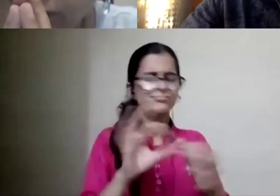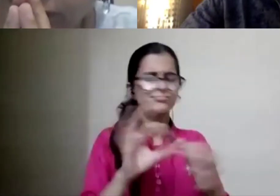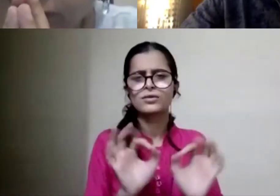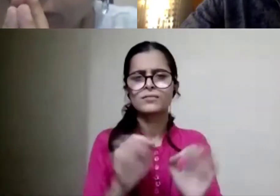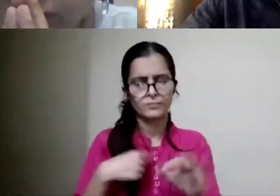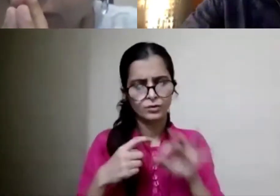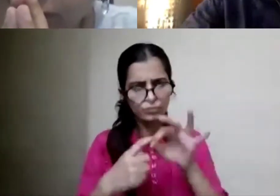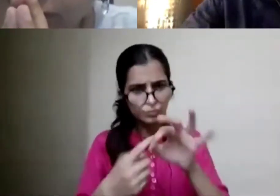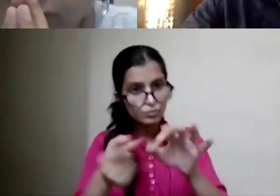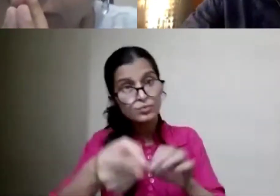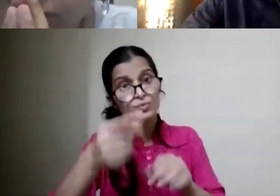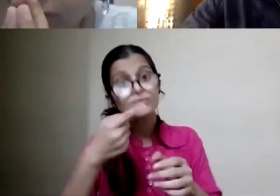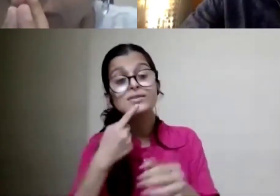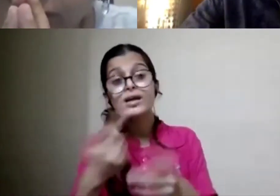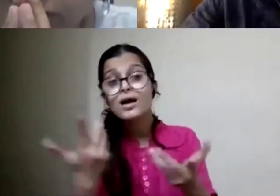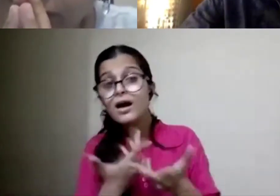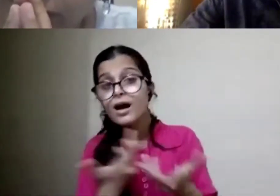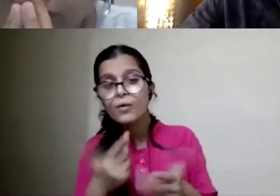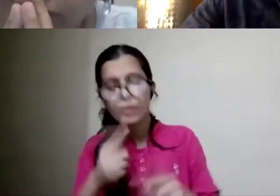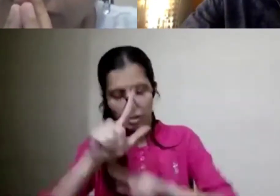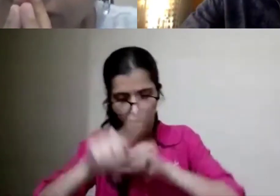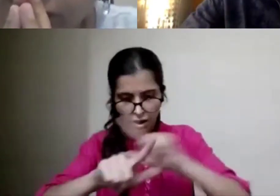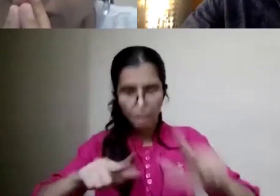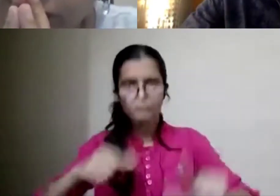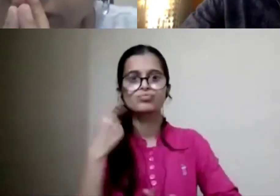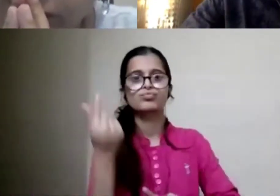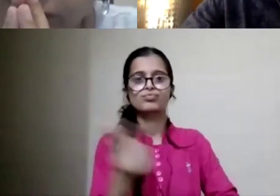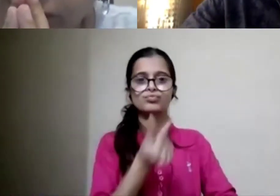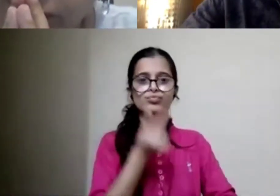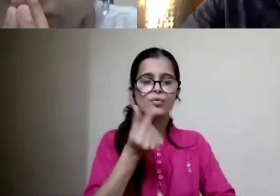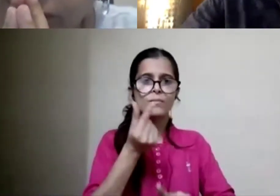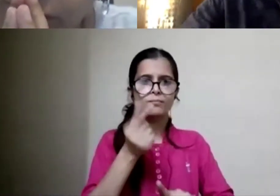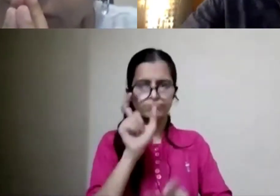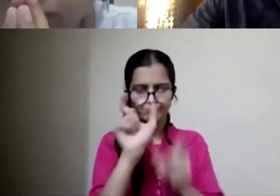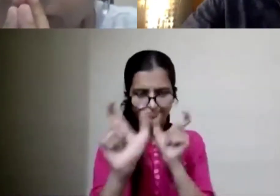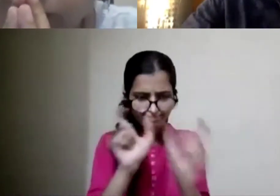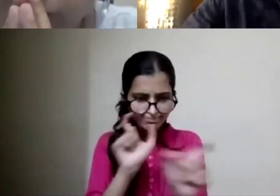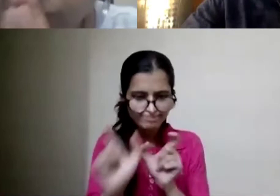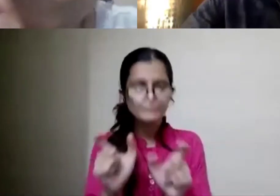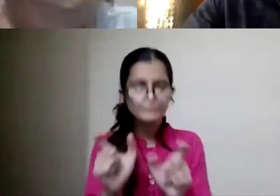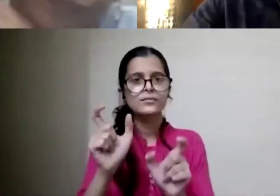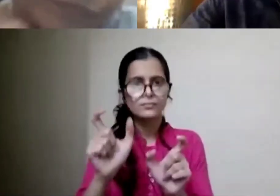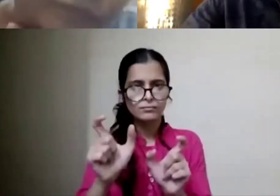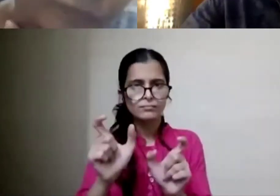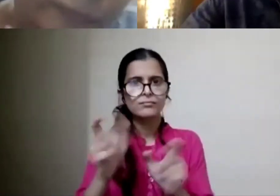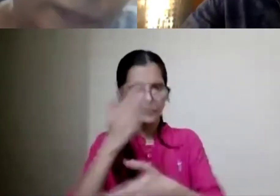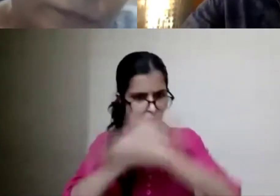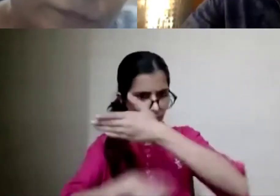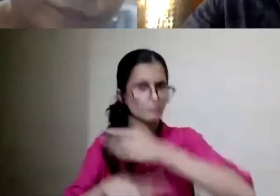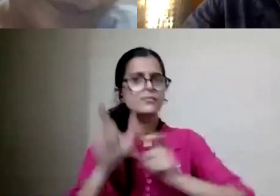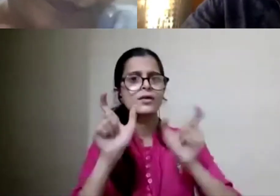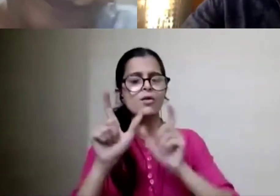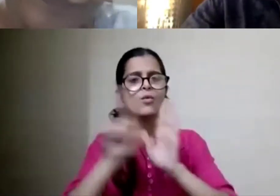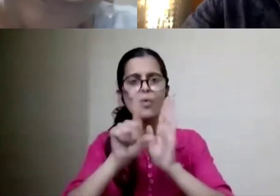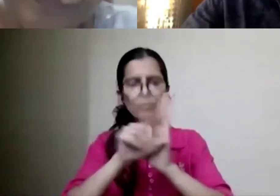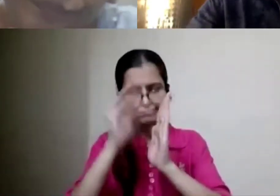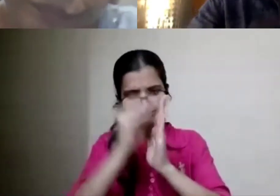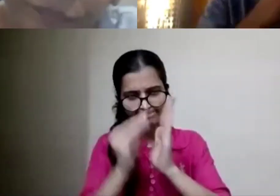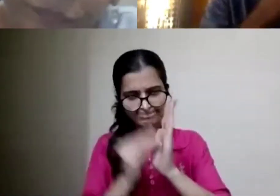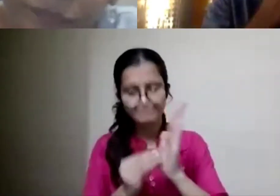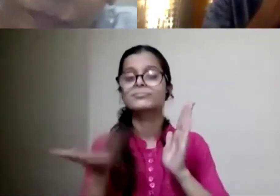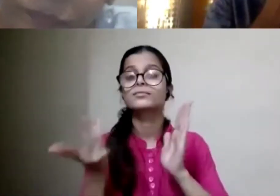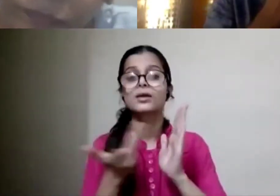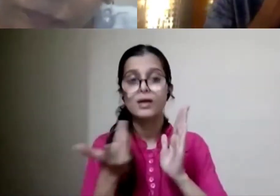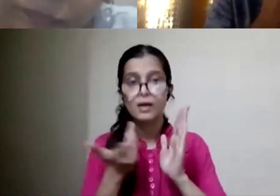say is the role of language in sort of embedding perceptions about disability within the law? And what can judges